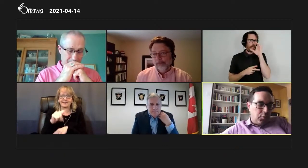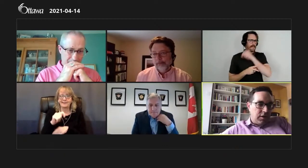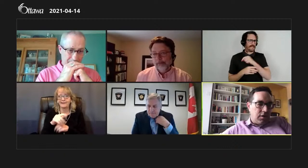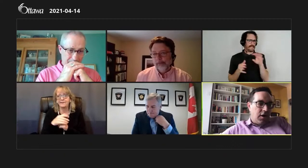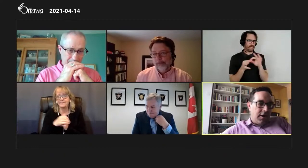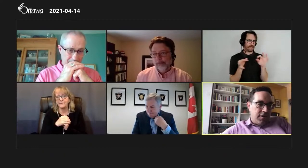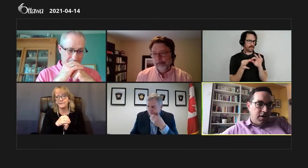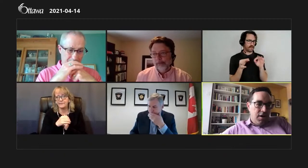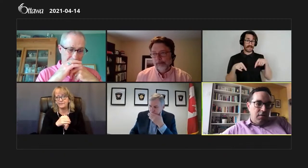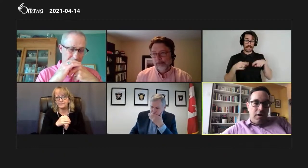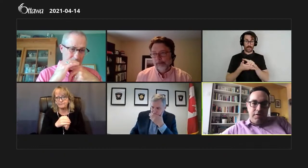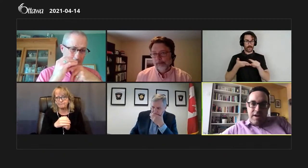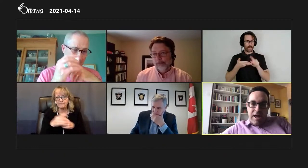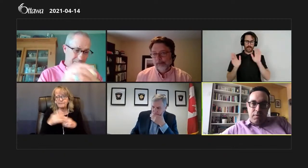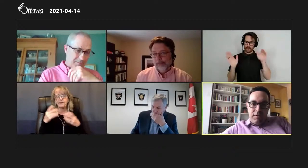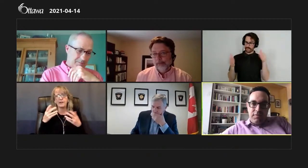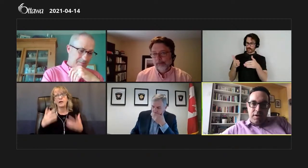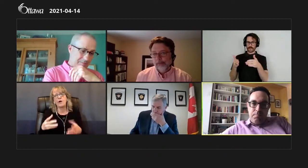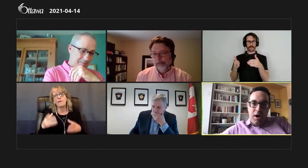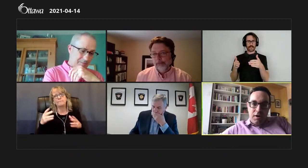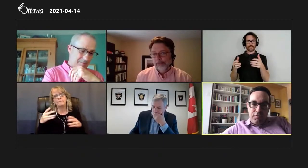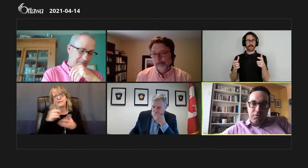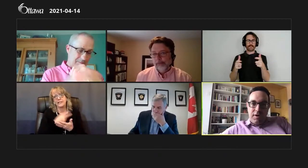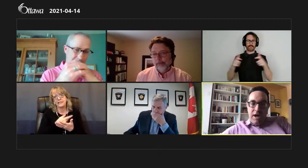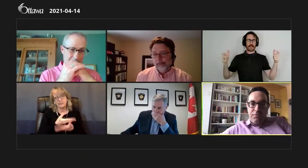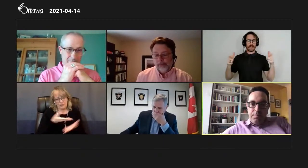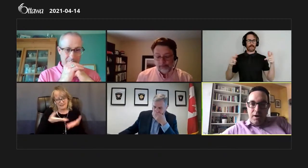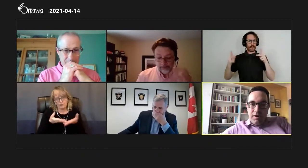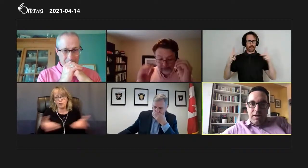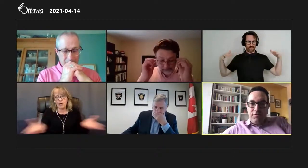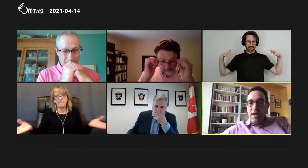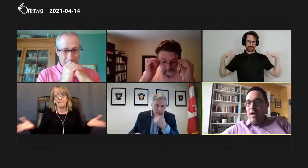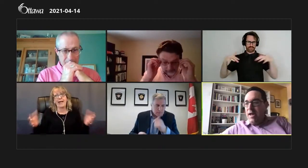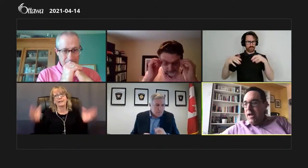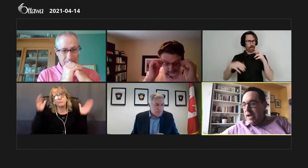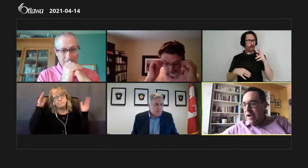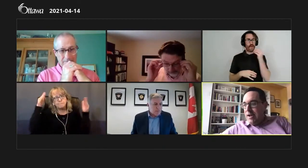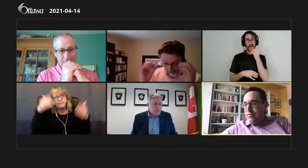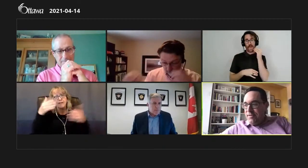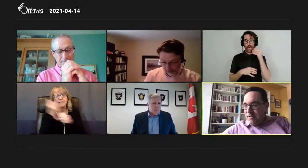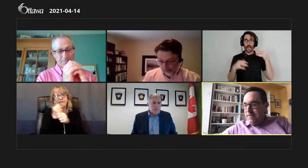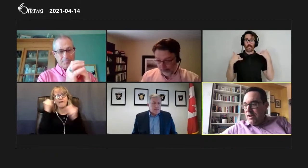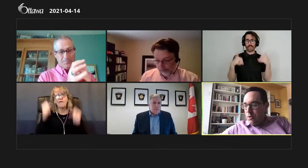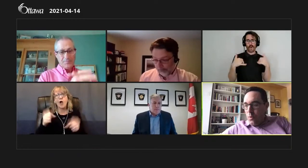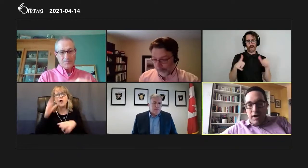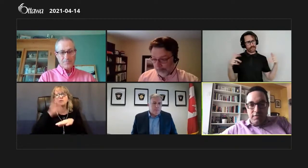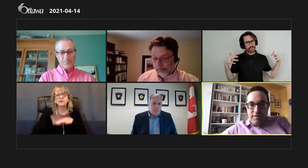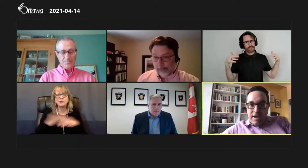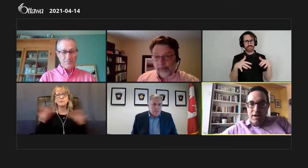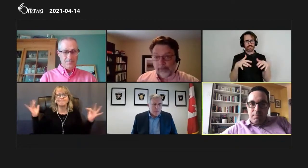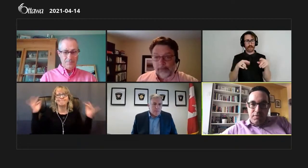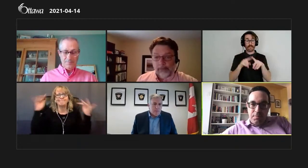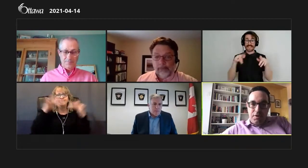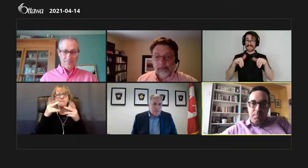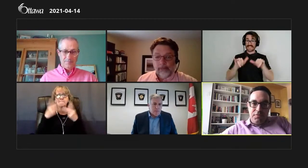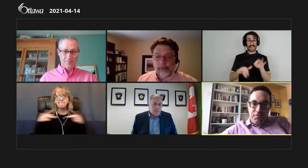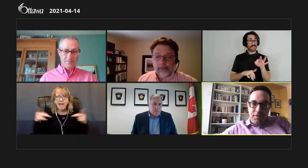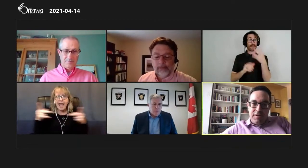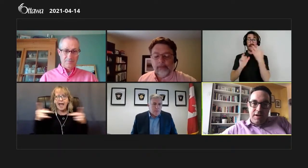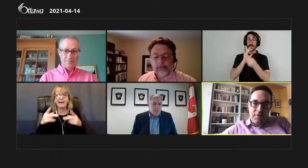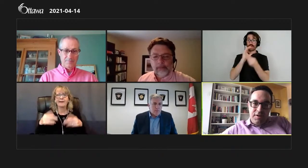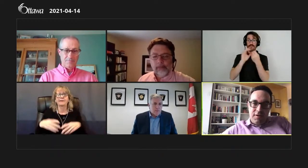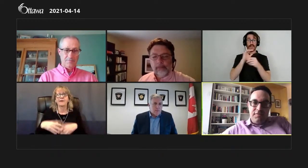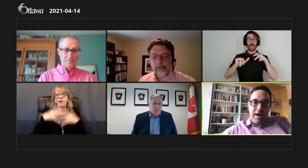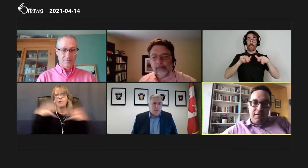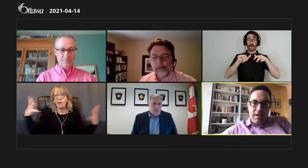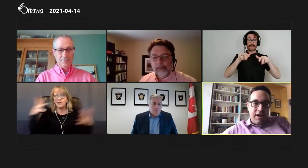this week on large gatherings at parks or house parties. And I'm still, if I were to walk down a suburban street